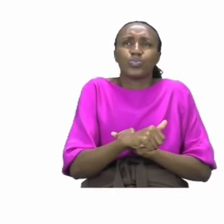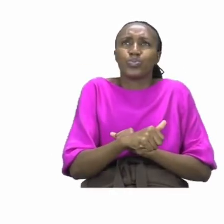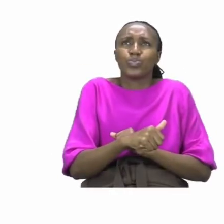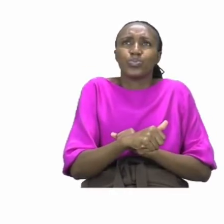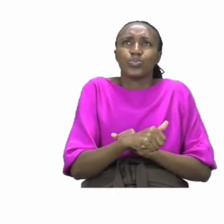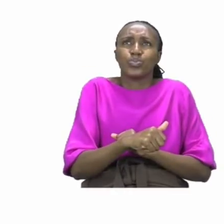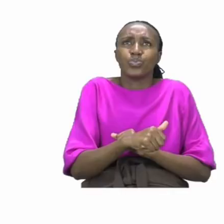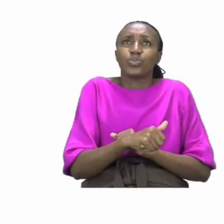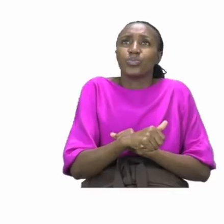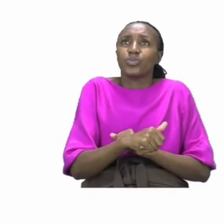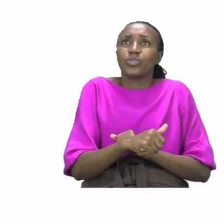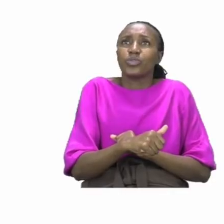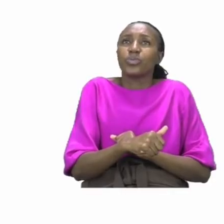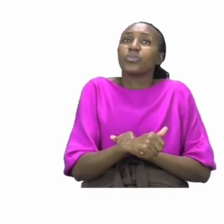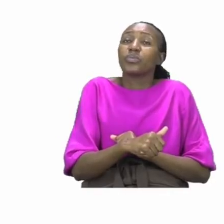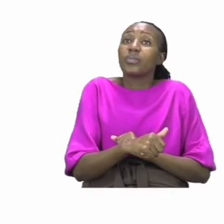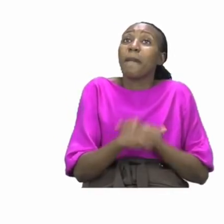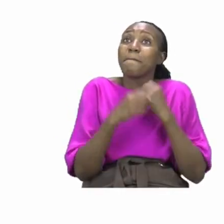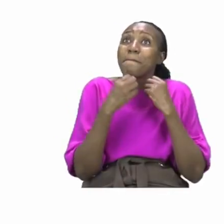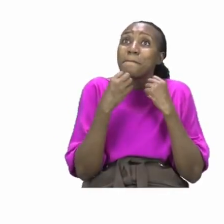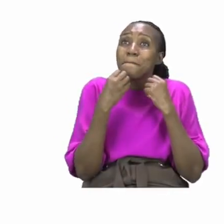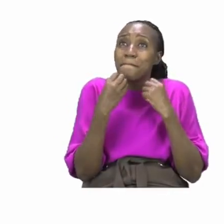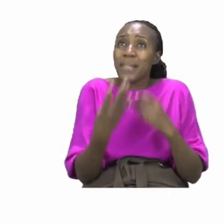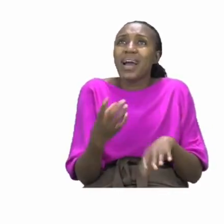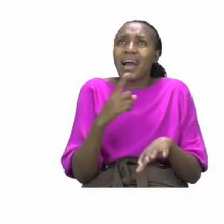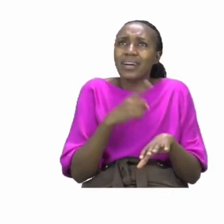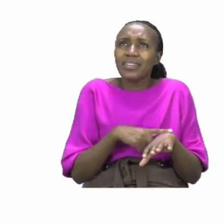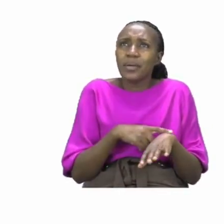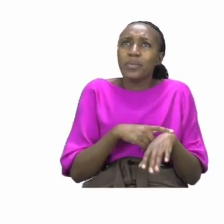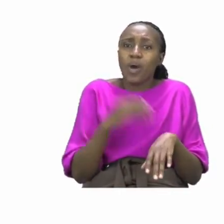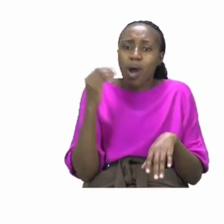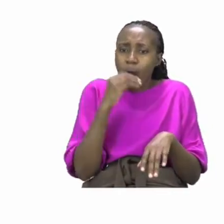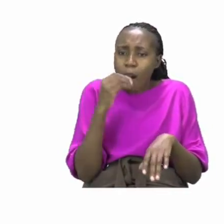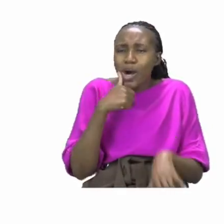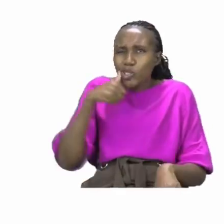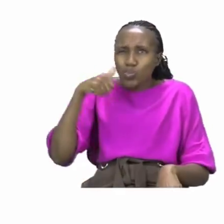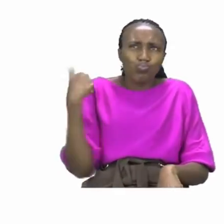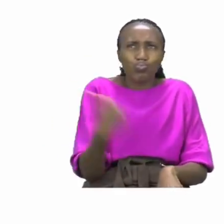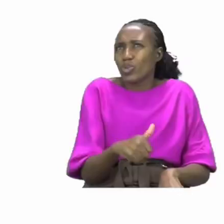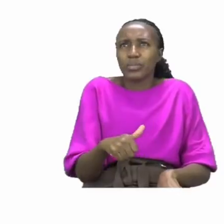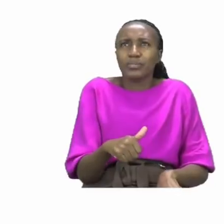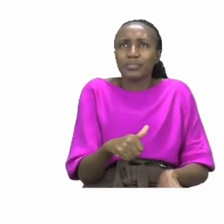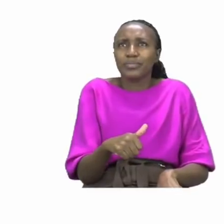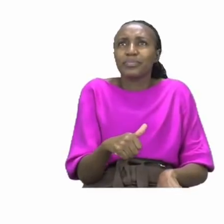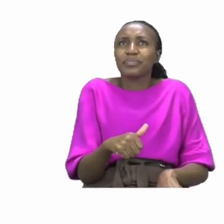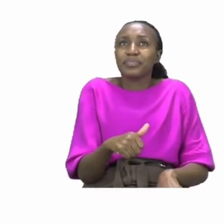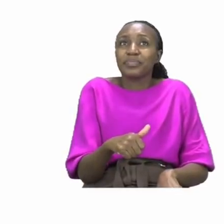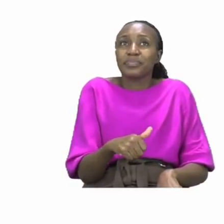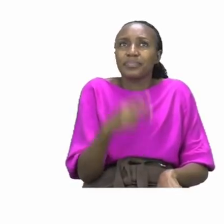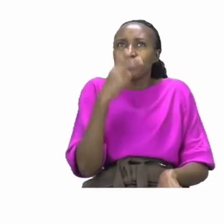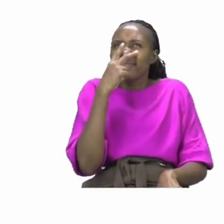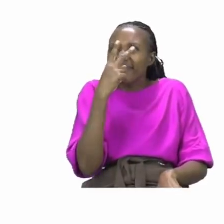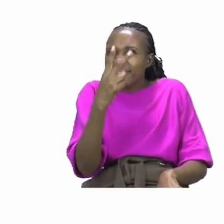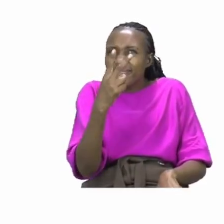Anytime we eat the fruits, most of them are very, very sweet. So, take a good look at